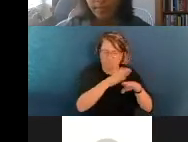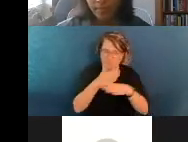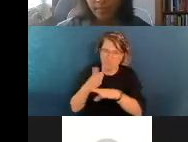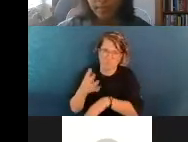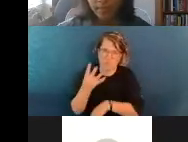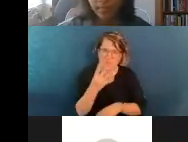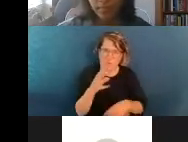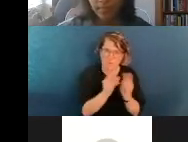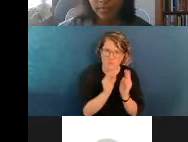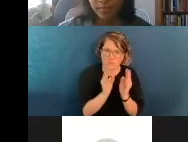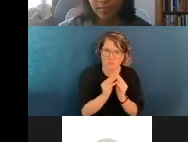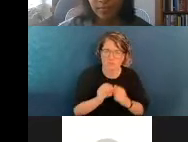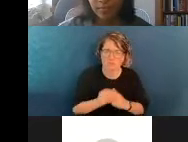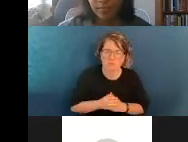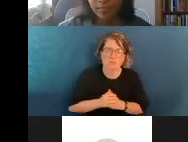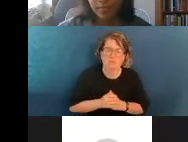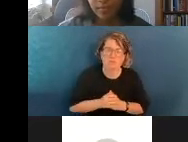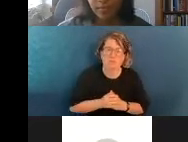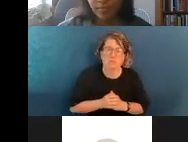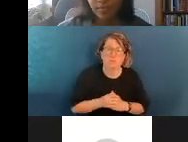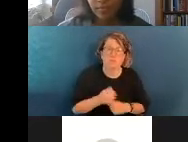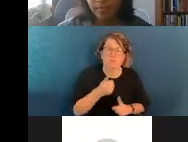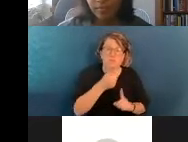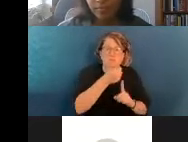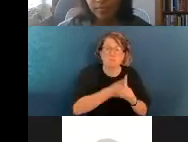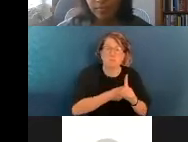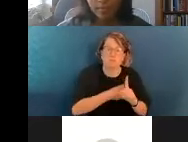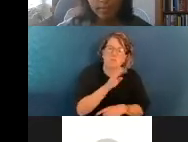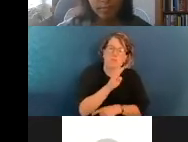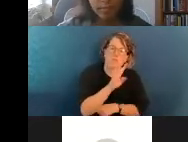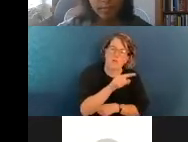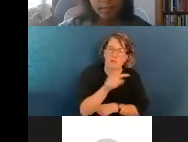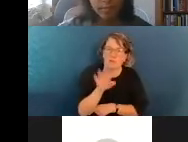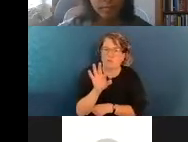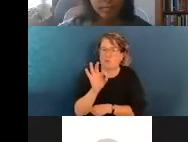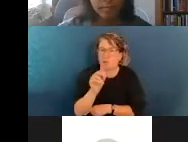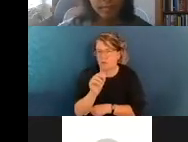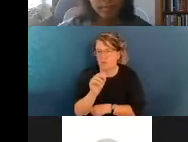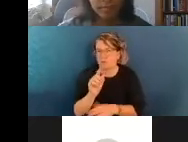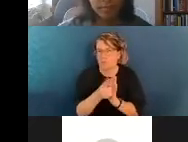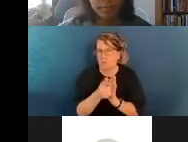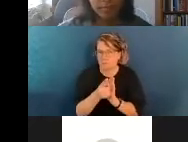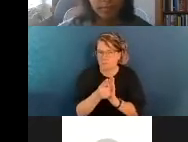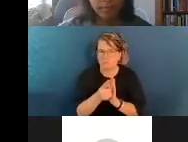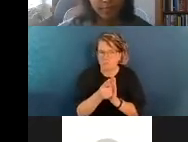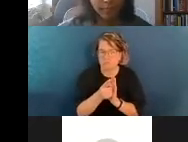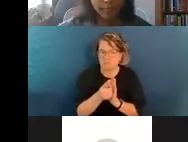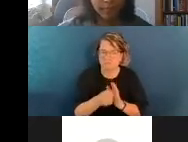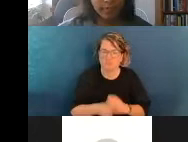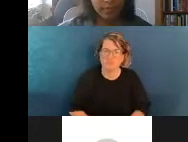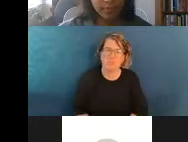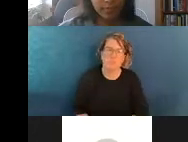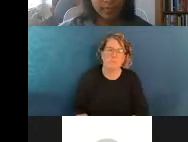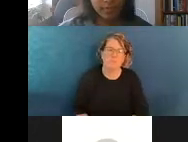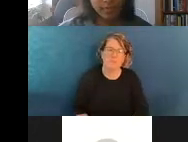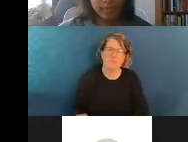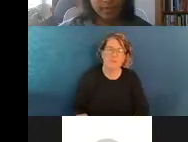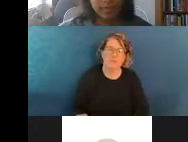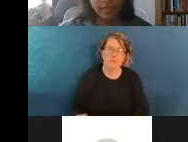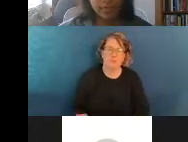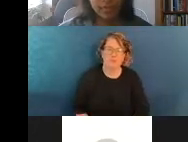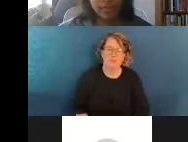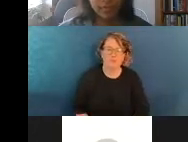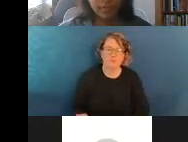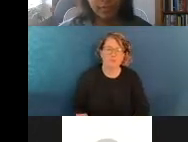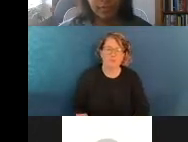each of about 45 to 90 minutes in duration. So really, in